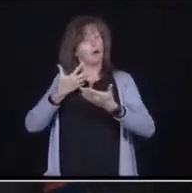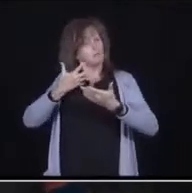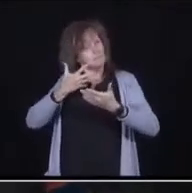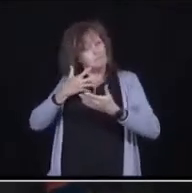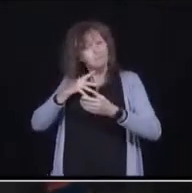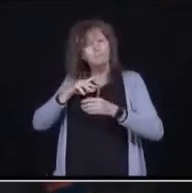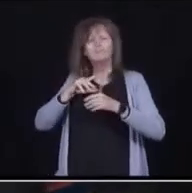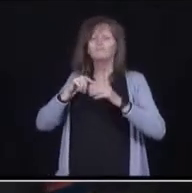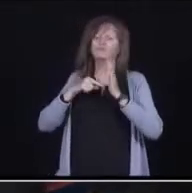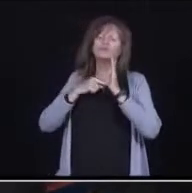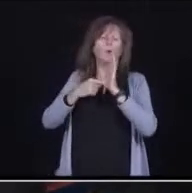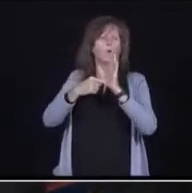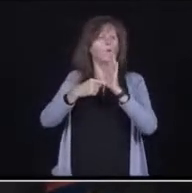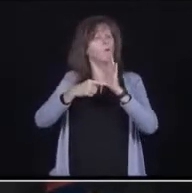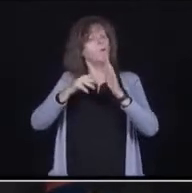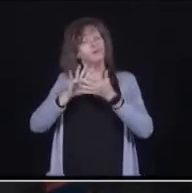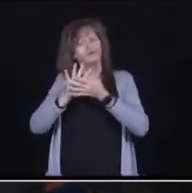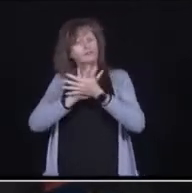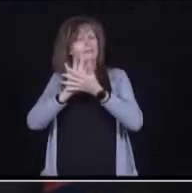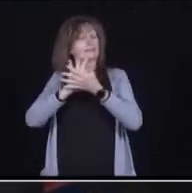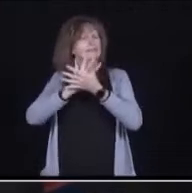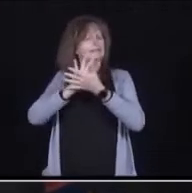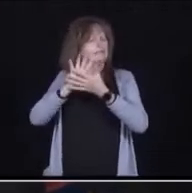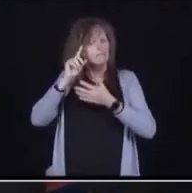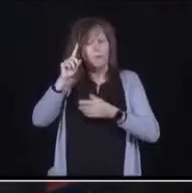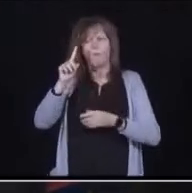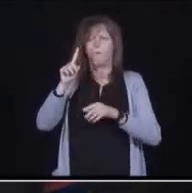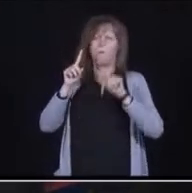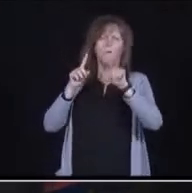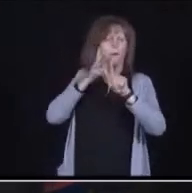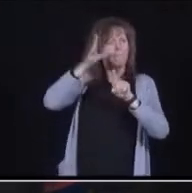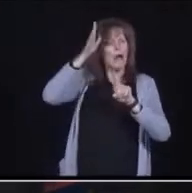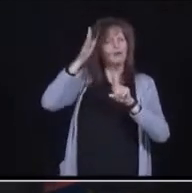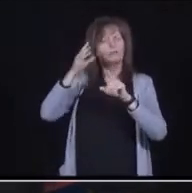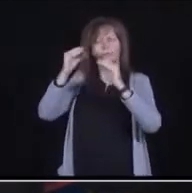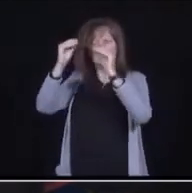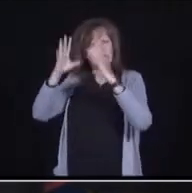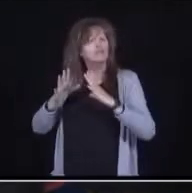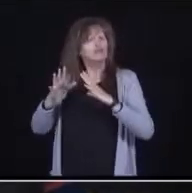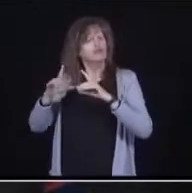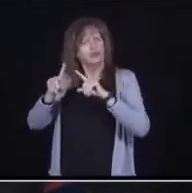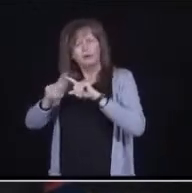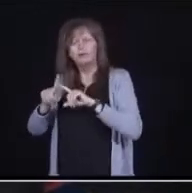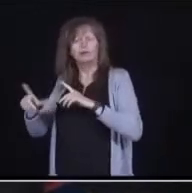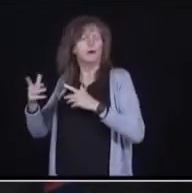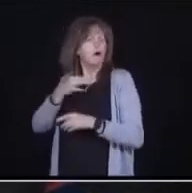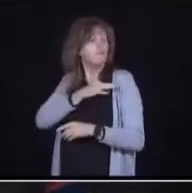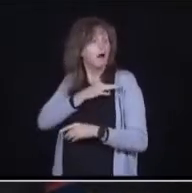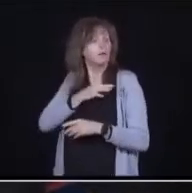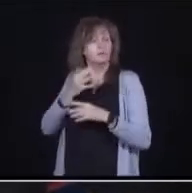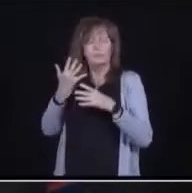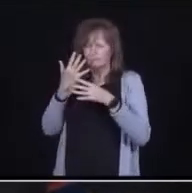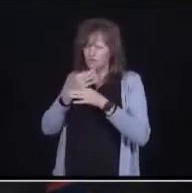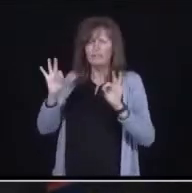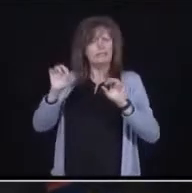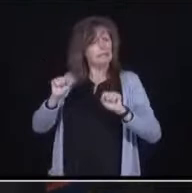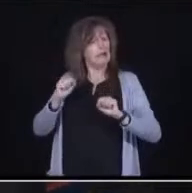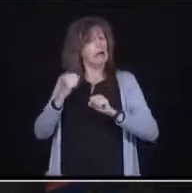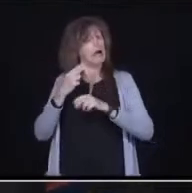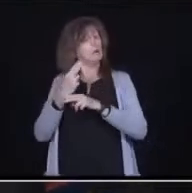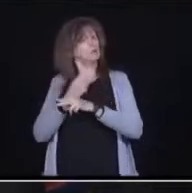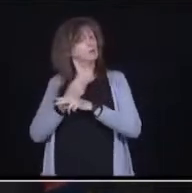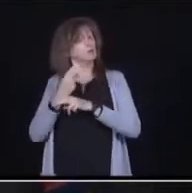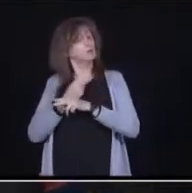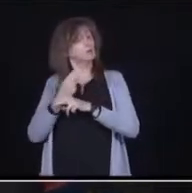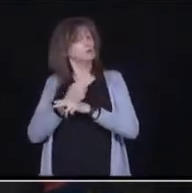students, parents, and teachers. It's free, voluntary, and easy to use. It's now available on our website